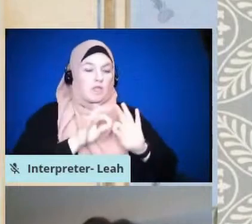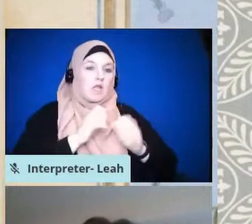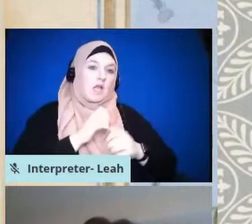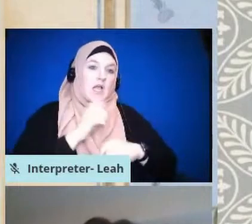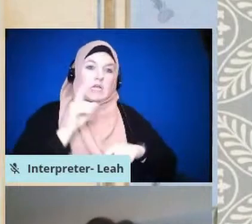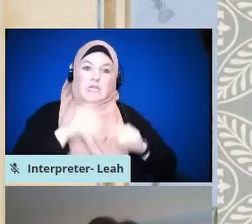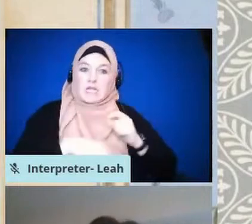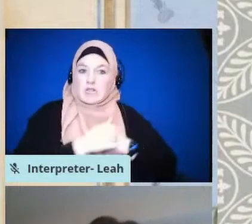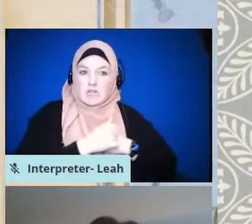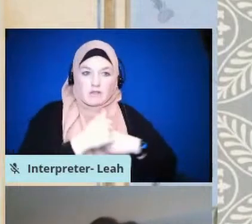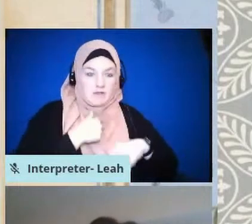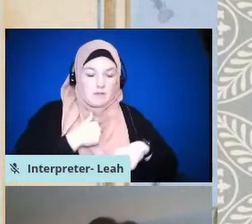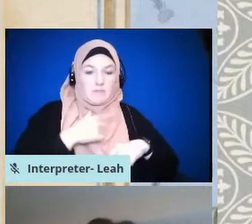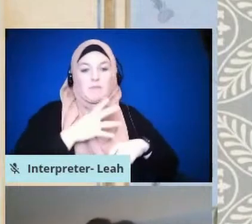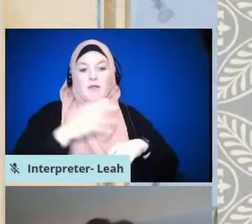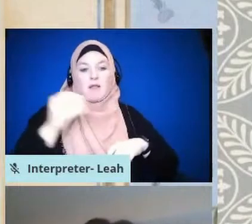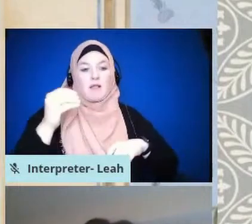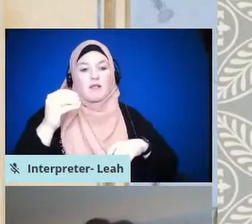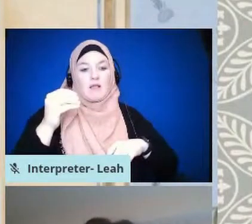and